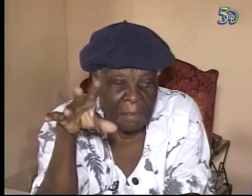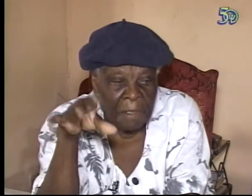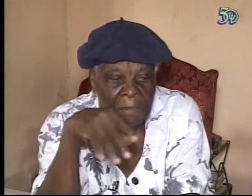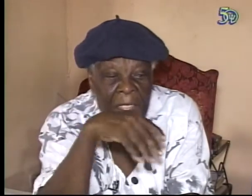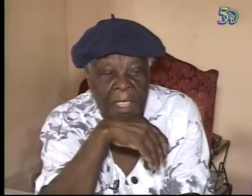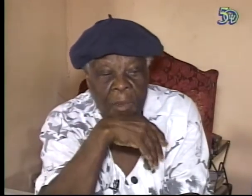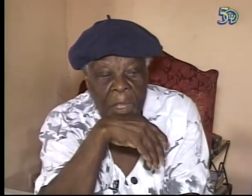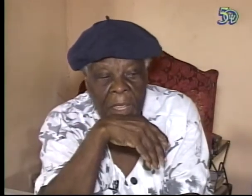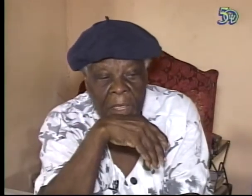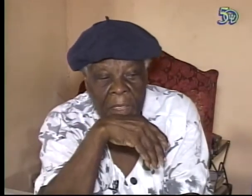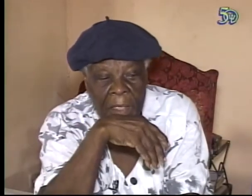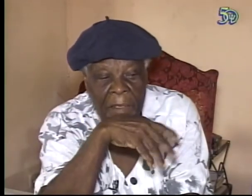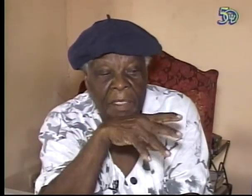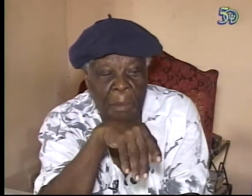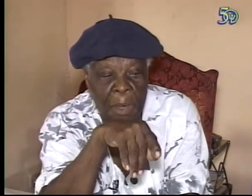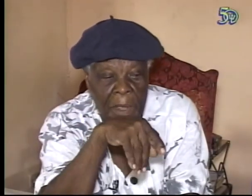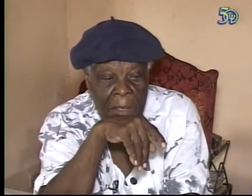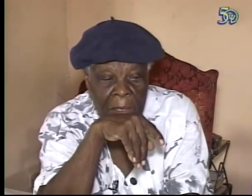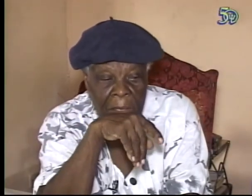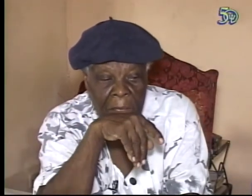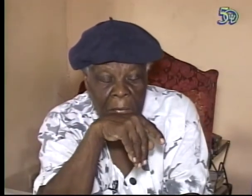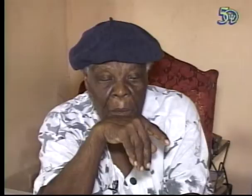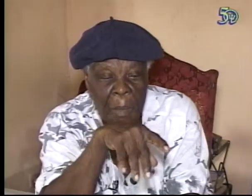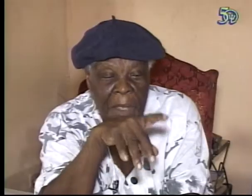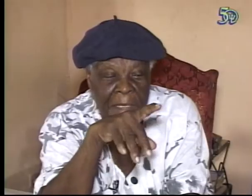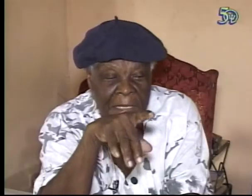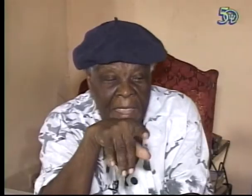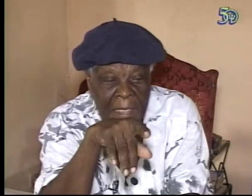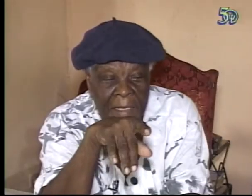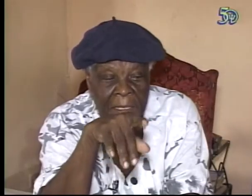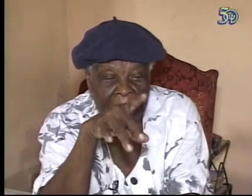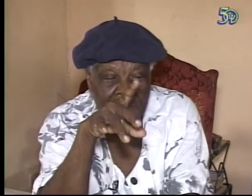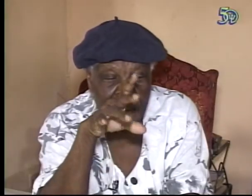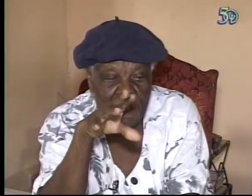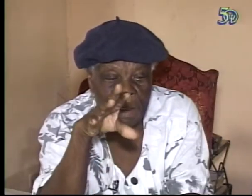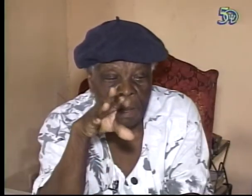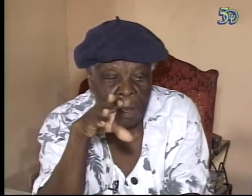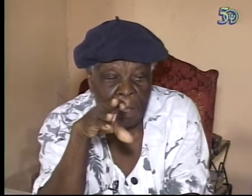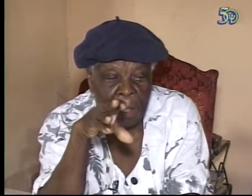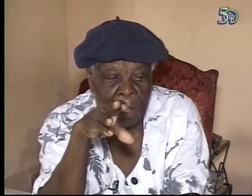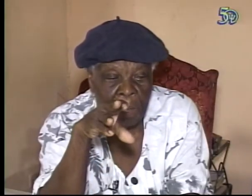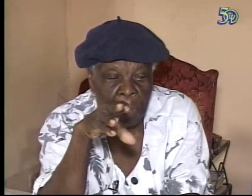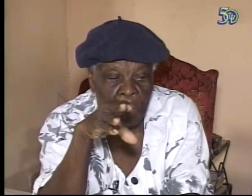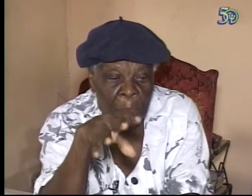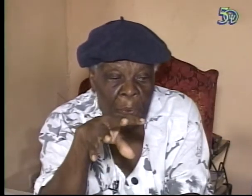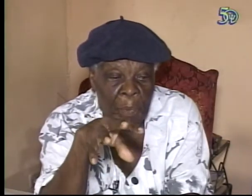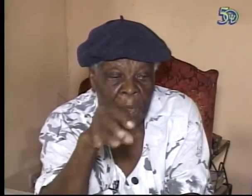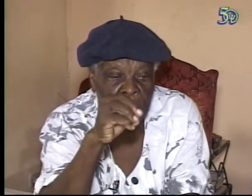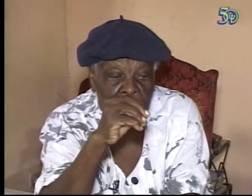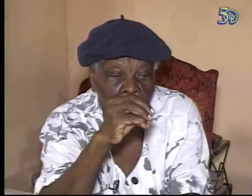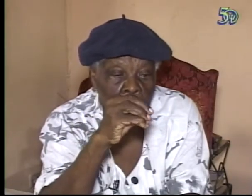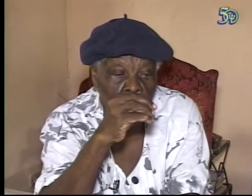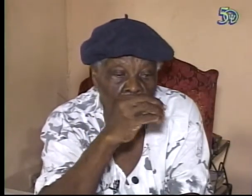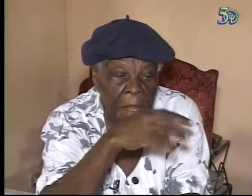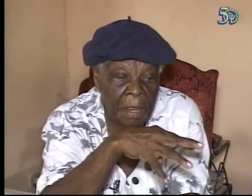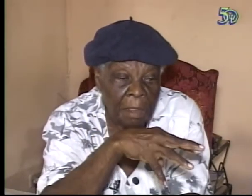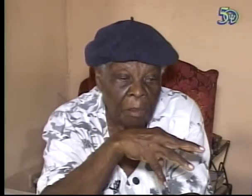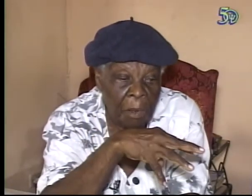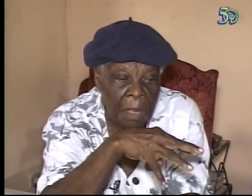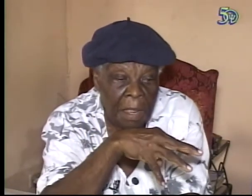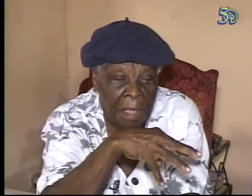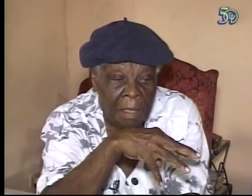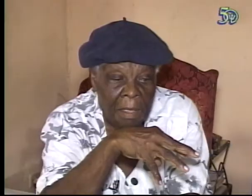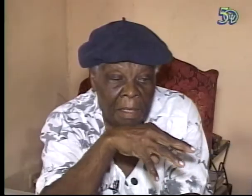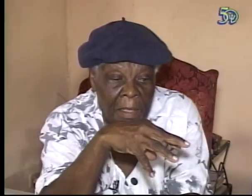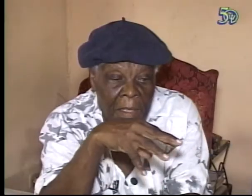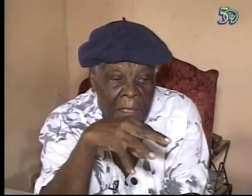14 to 15 houses, if something. But since when people start working the